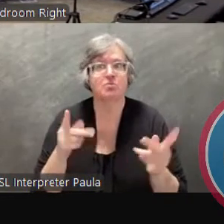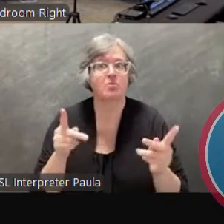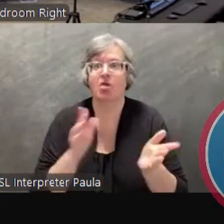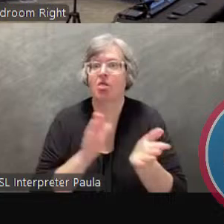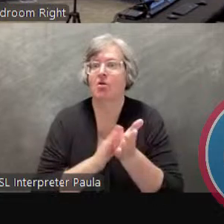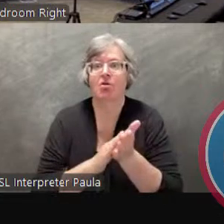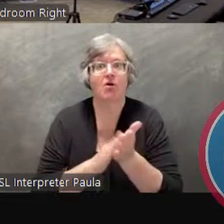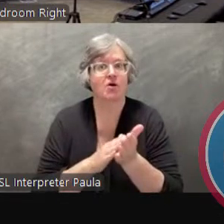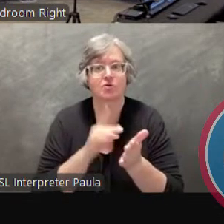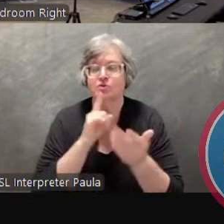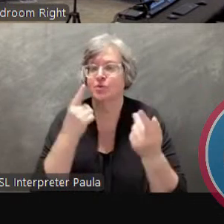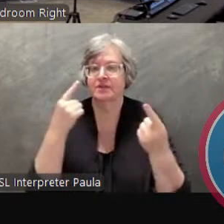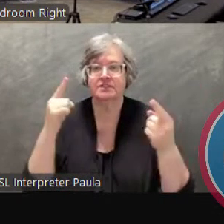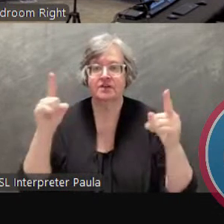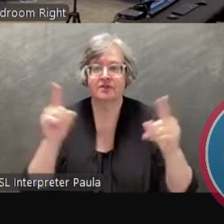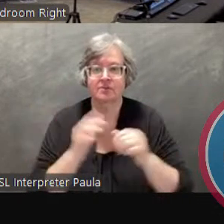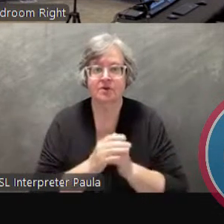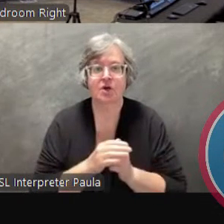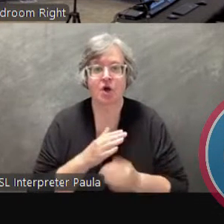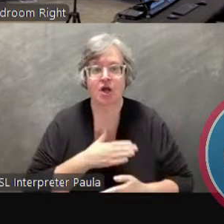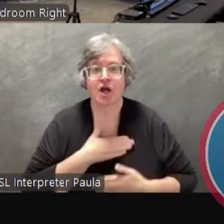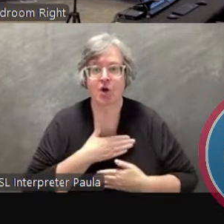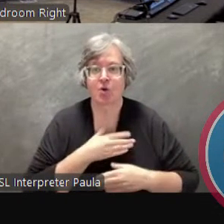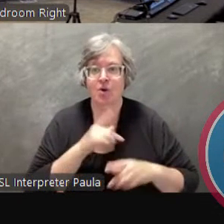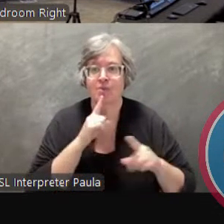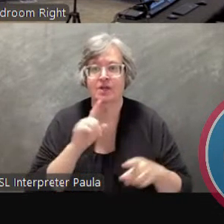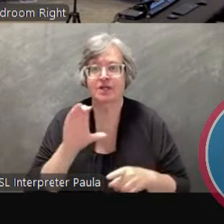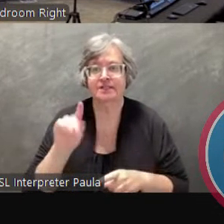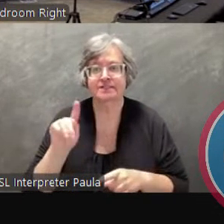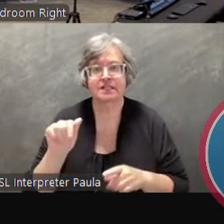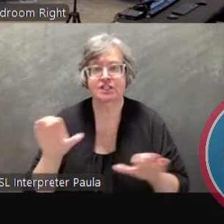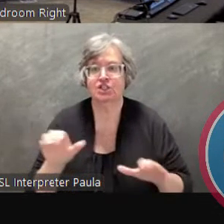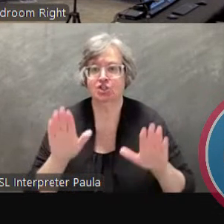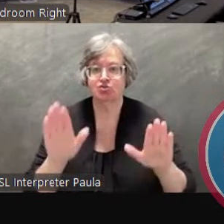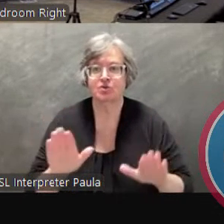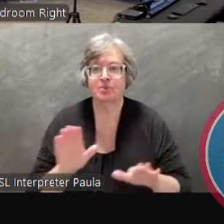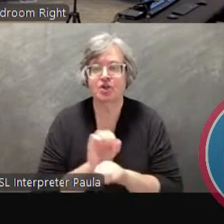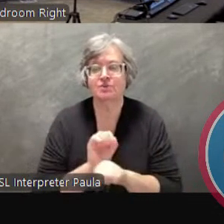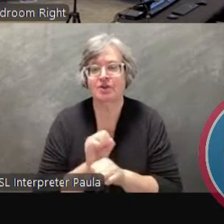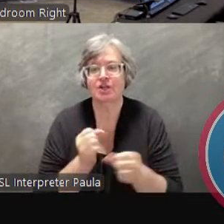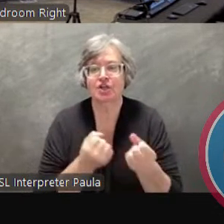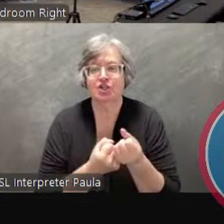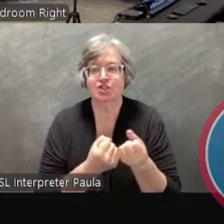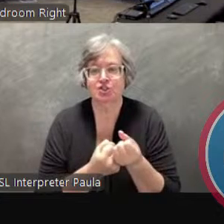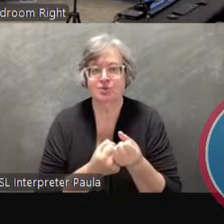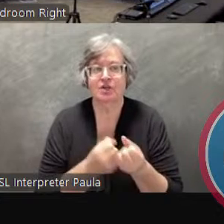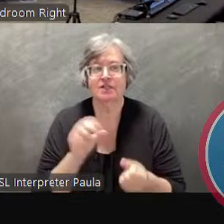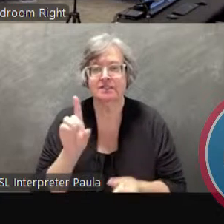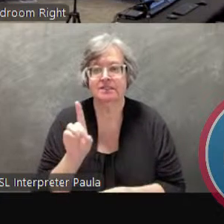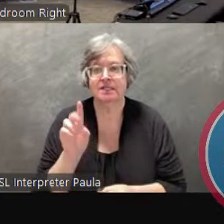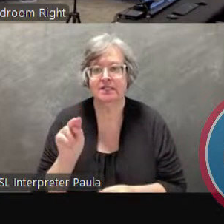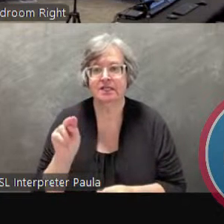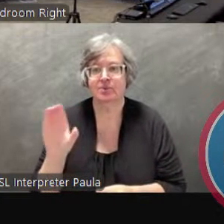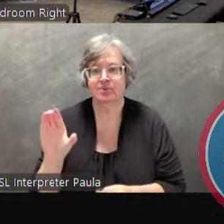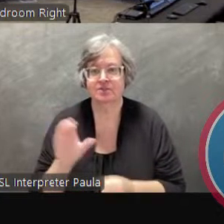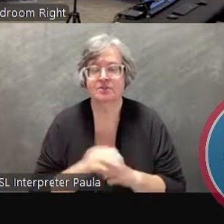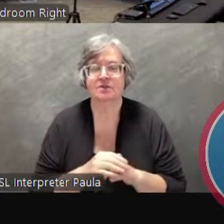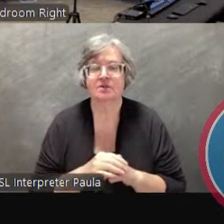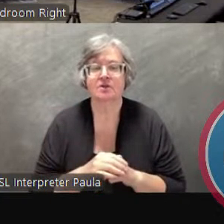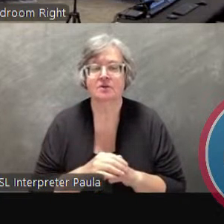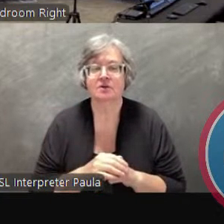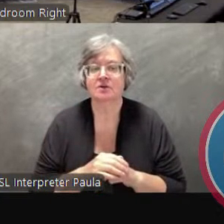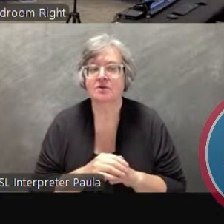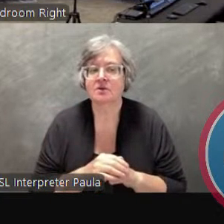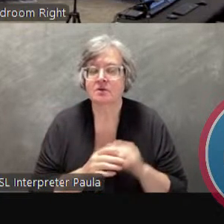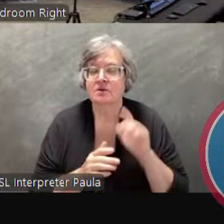success. I'm very happy to report that CTA did a tremendous job of supporting the community as well as the travel needs,